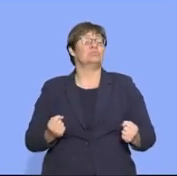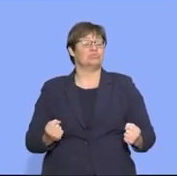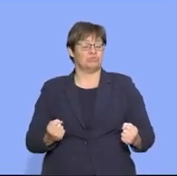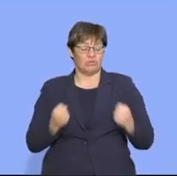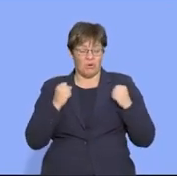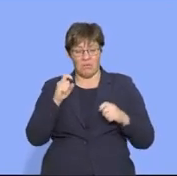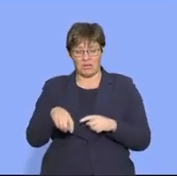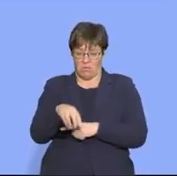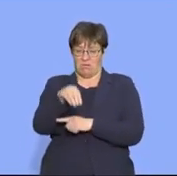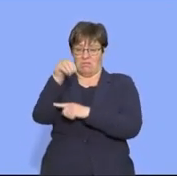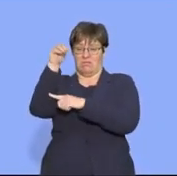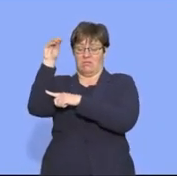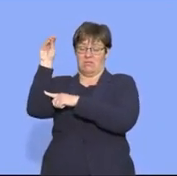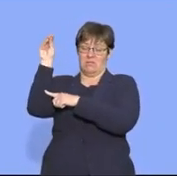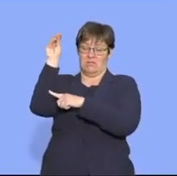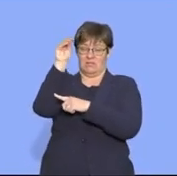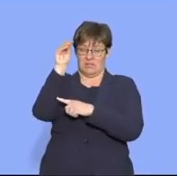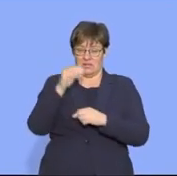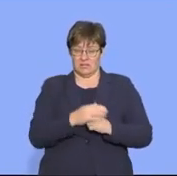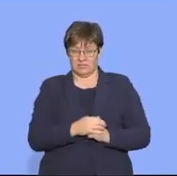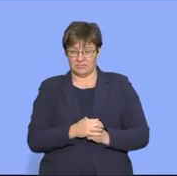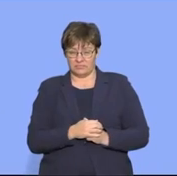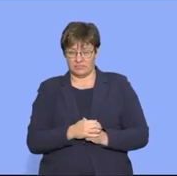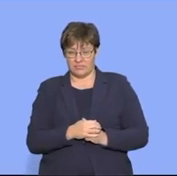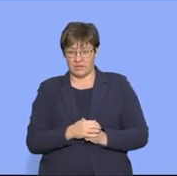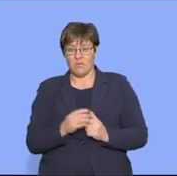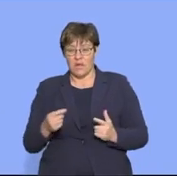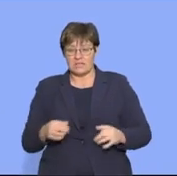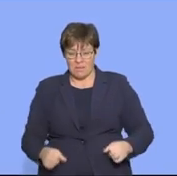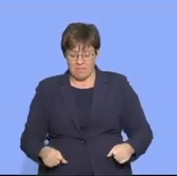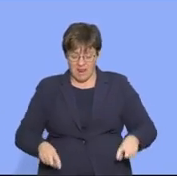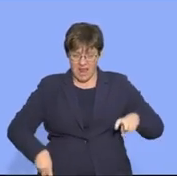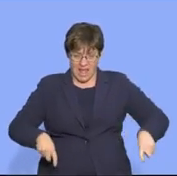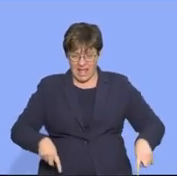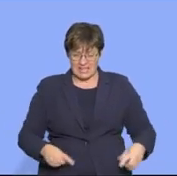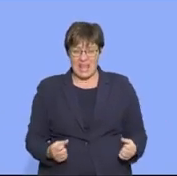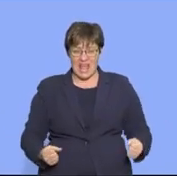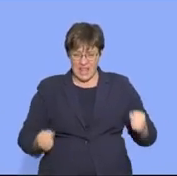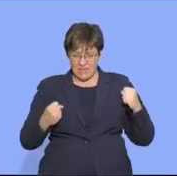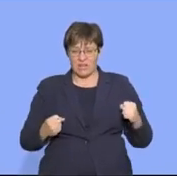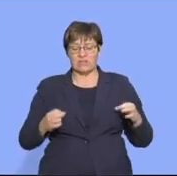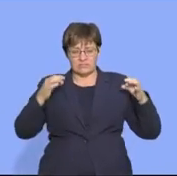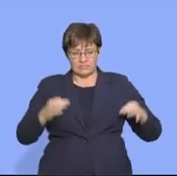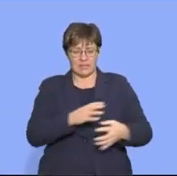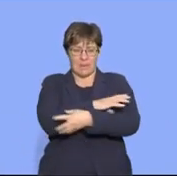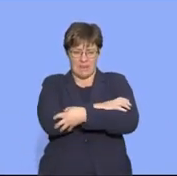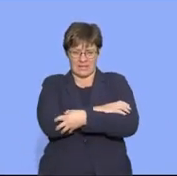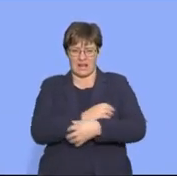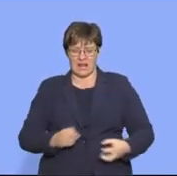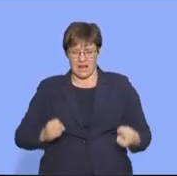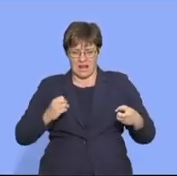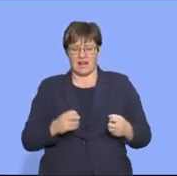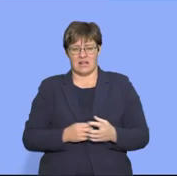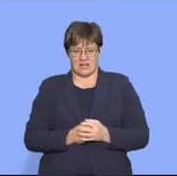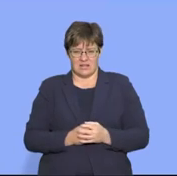muscles that are rather strong. To be able to lift those very, very heavy legs, the animal will need